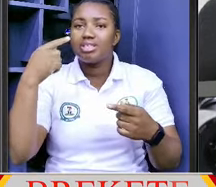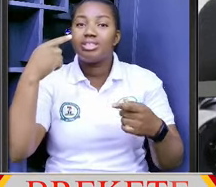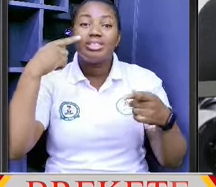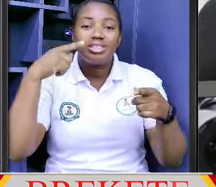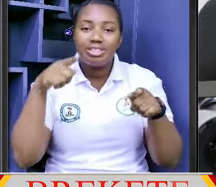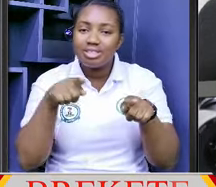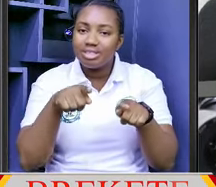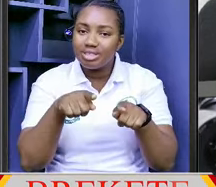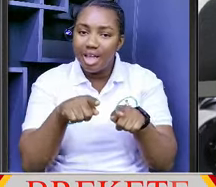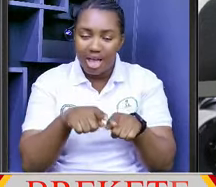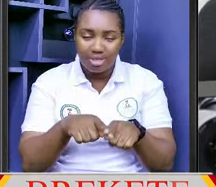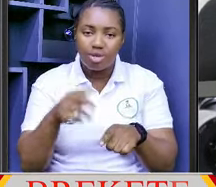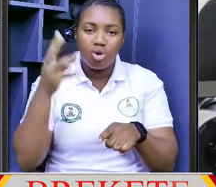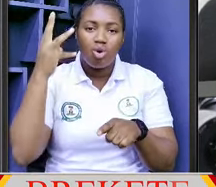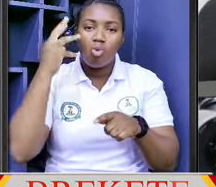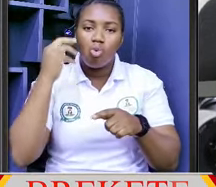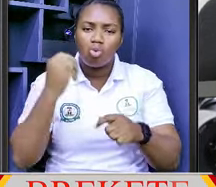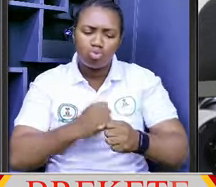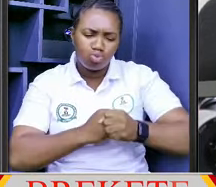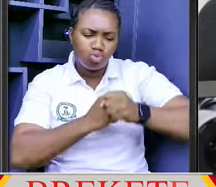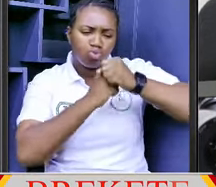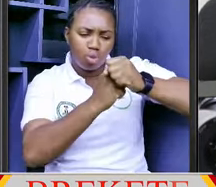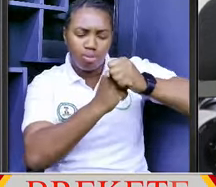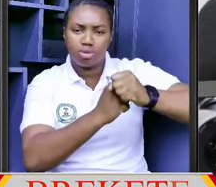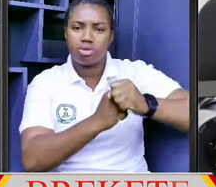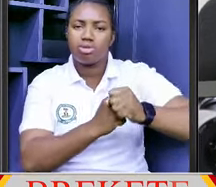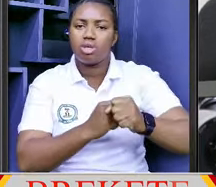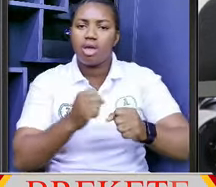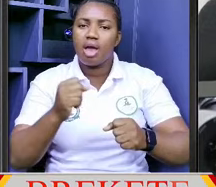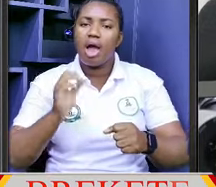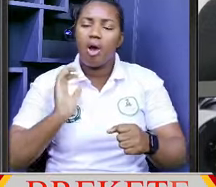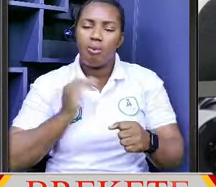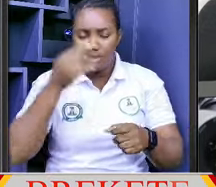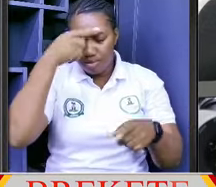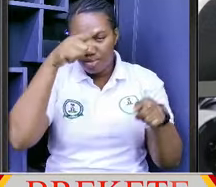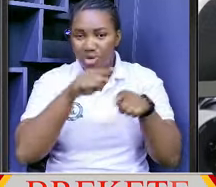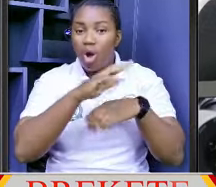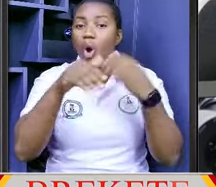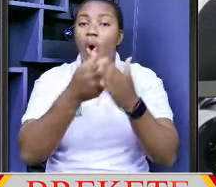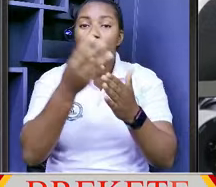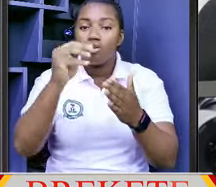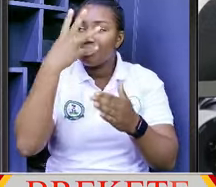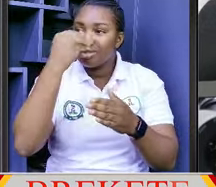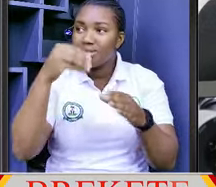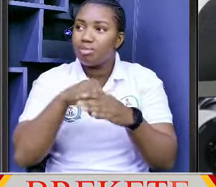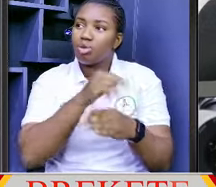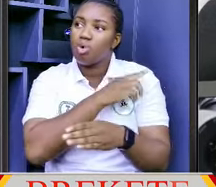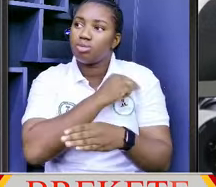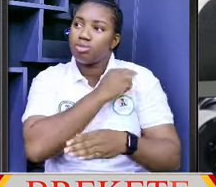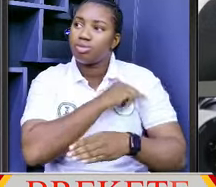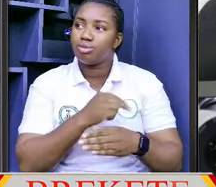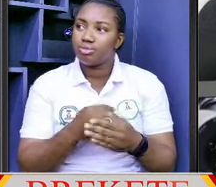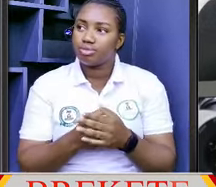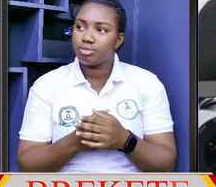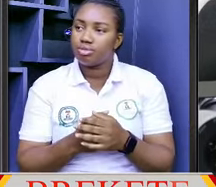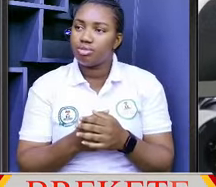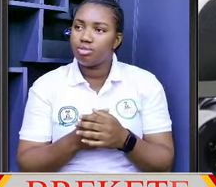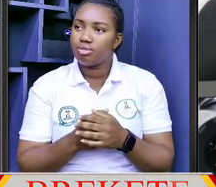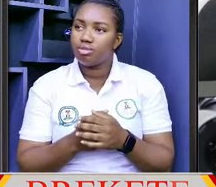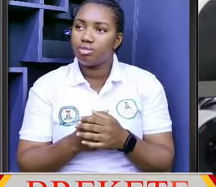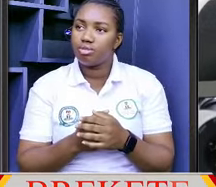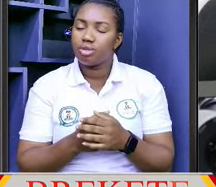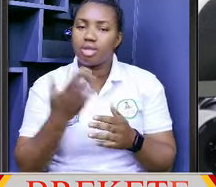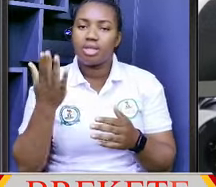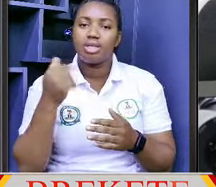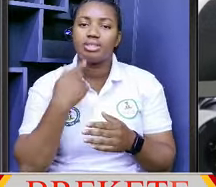behind that boy because he was our lovely brother. They all of them sleep in the hospital. So okay, there's